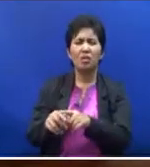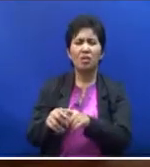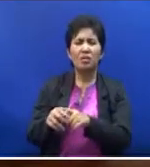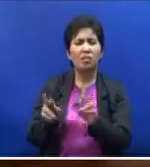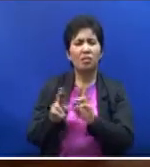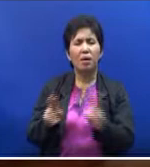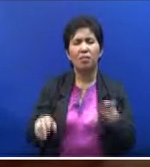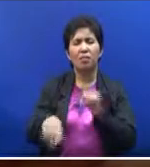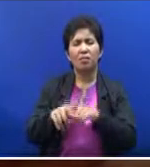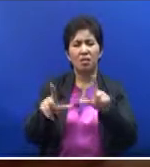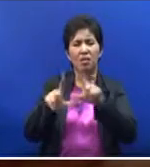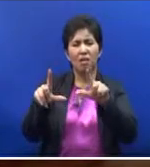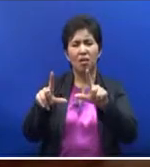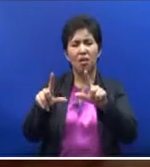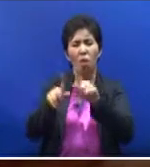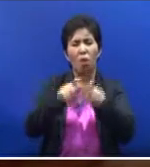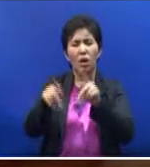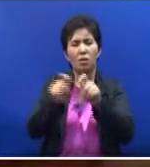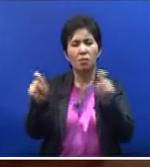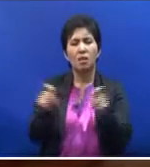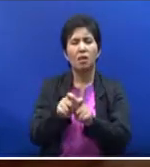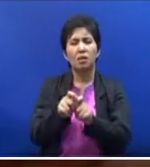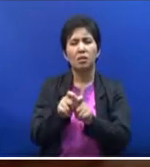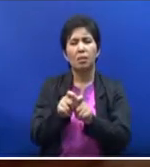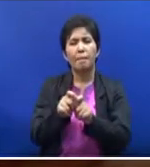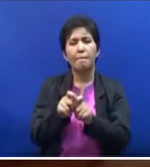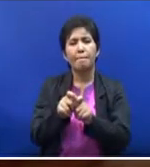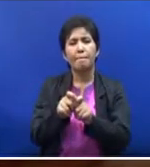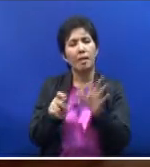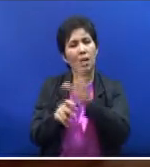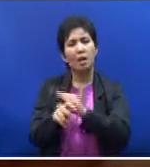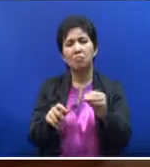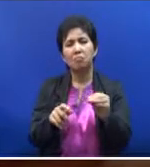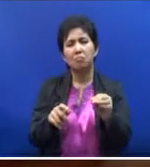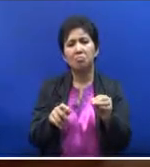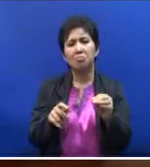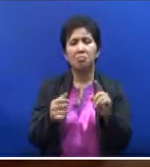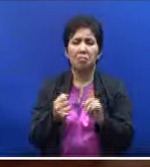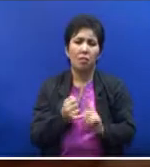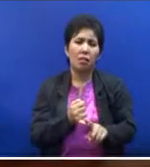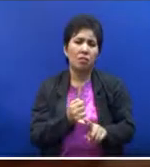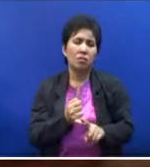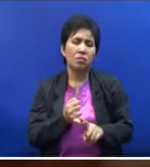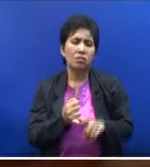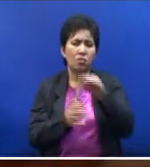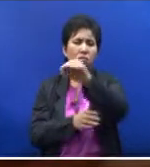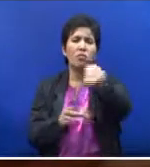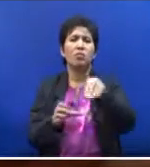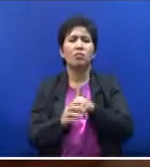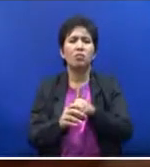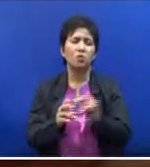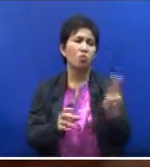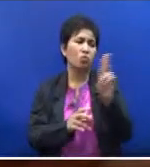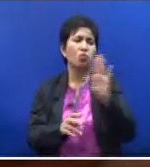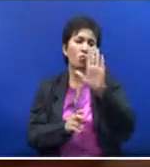the local behavior, about the social behavior of certain people. Okay, and then in order to conclude,